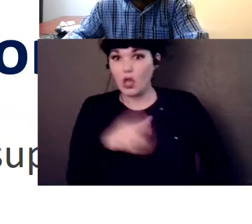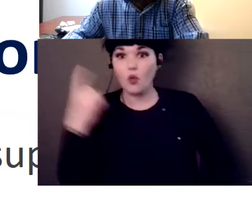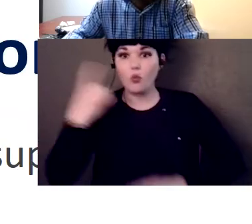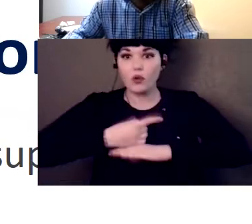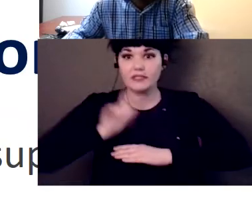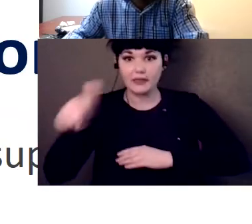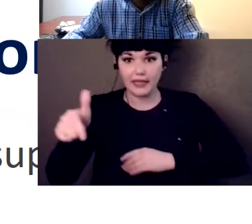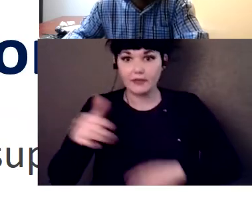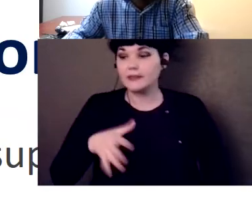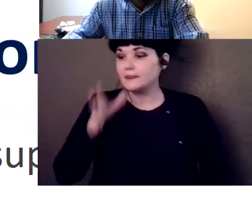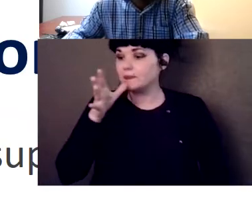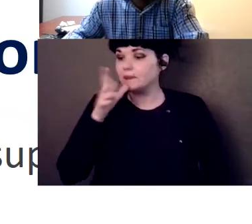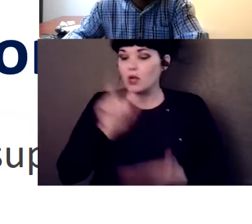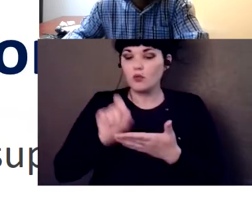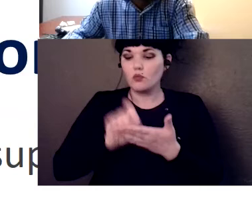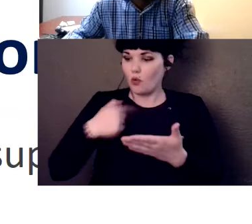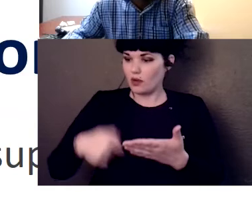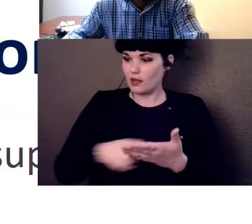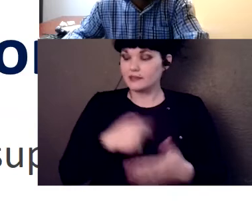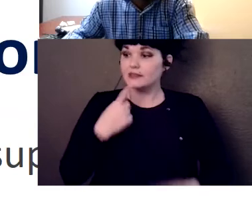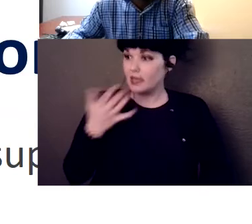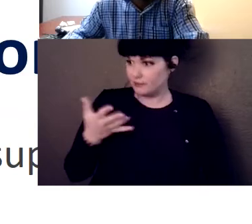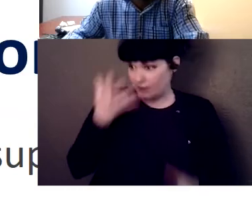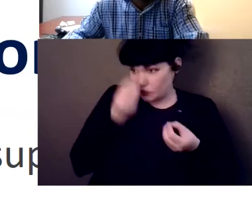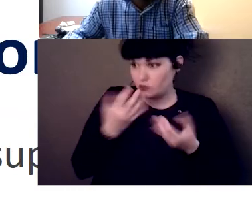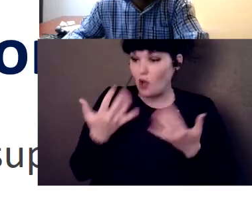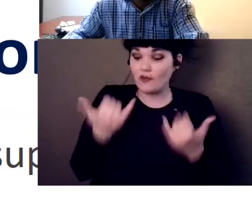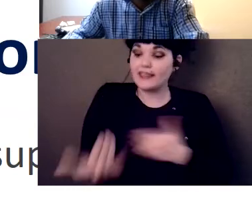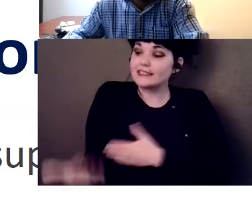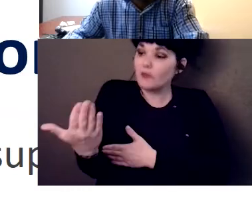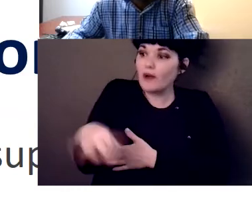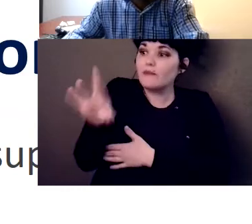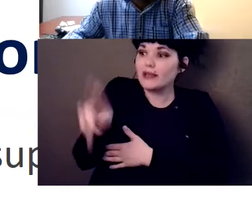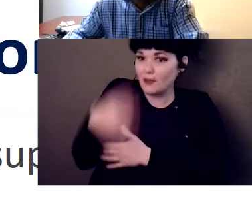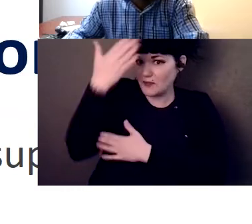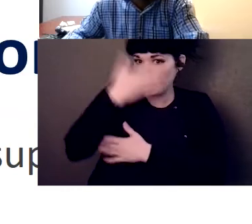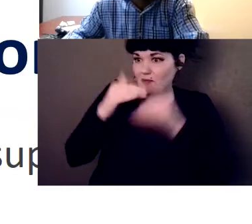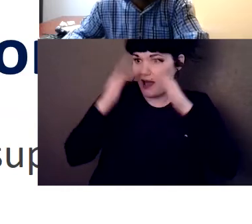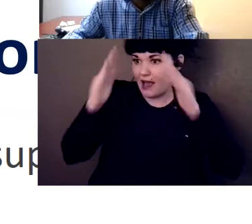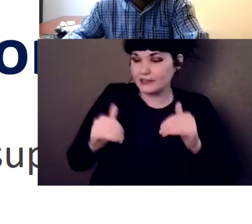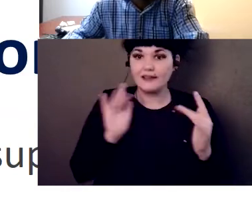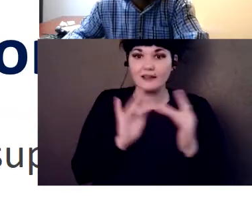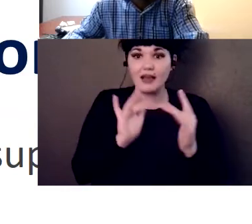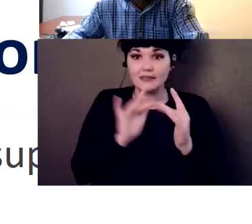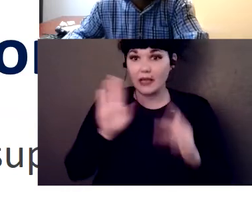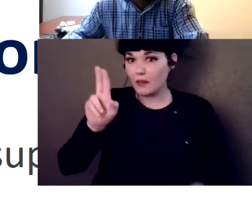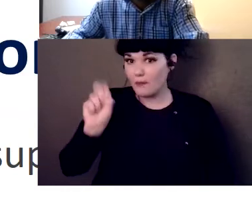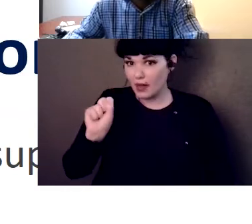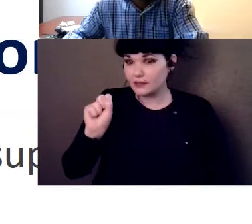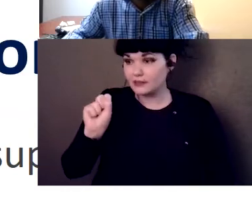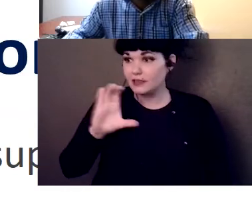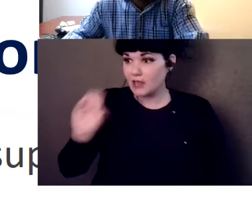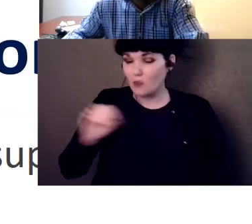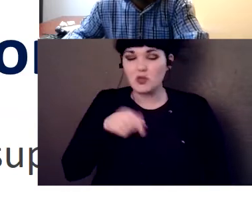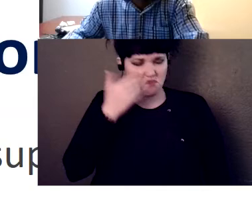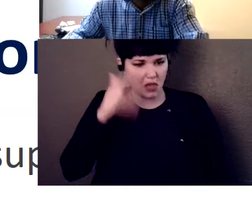know that he was picked up at our driveway this morning. I called the bus company and they knew about the changes. I am immensely grateful to all